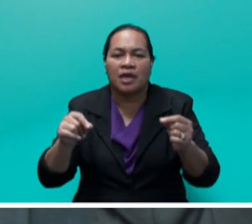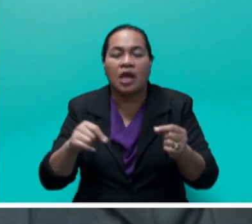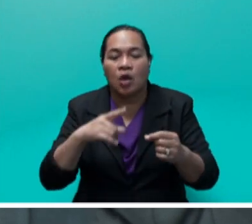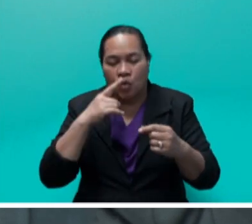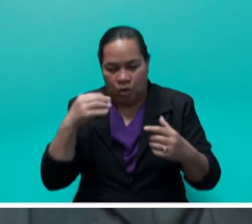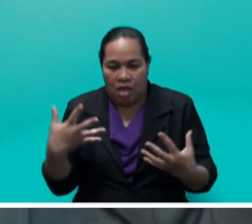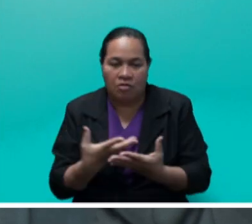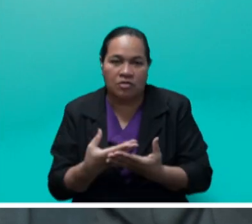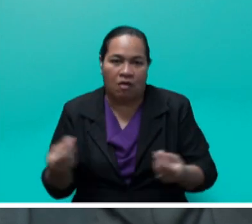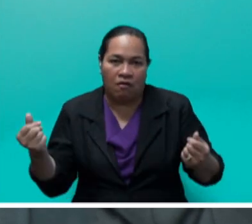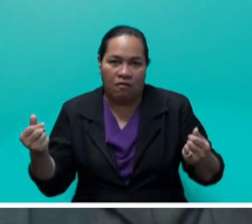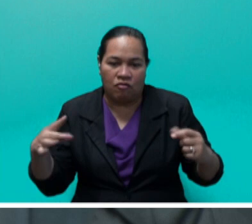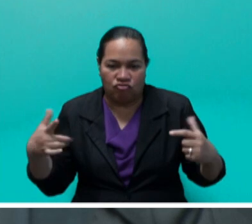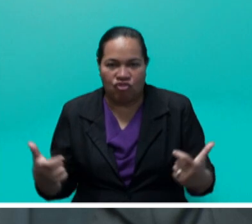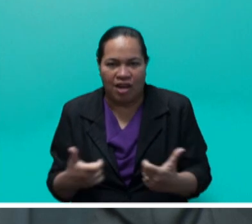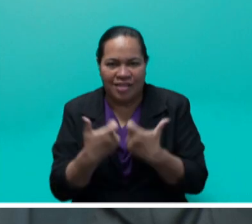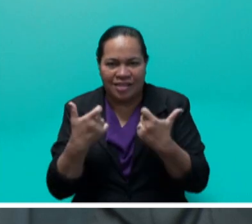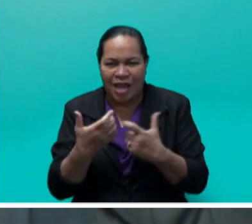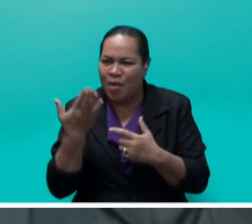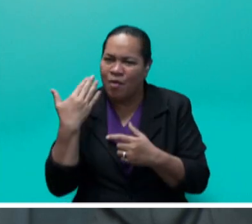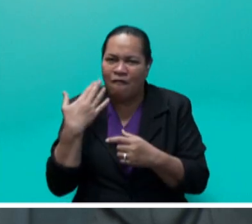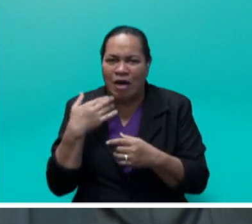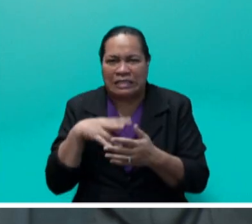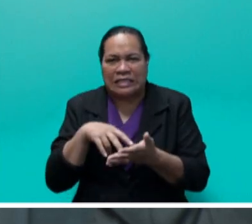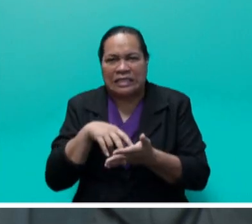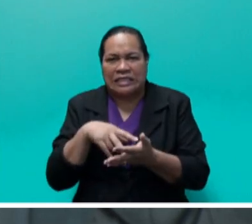challenges that once affected Fiji's aquaculture growth.